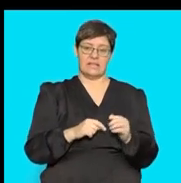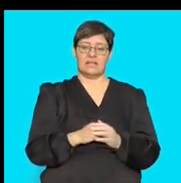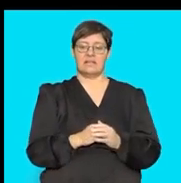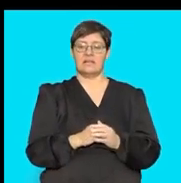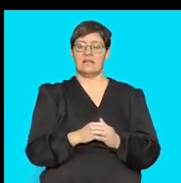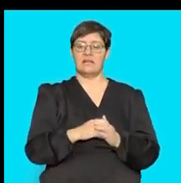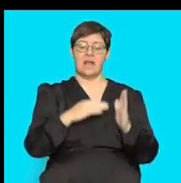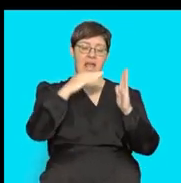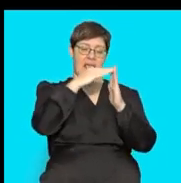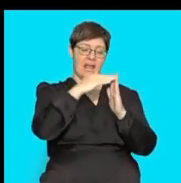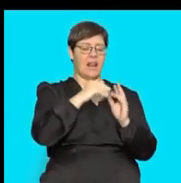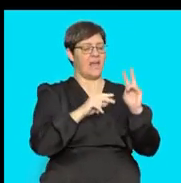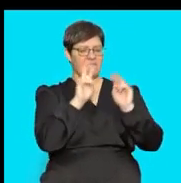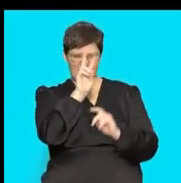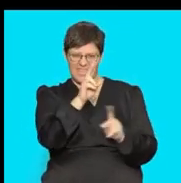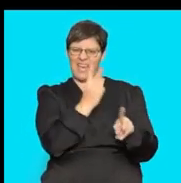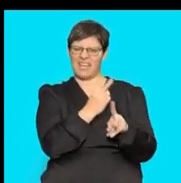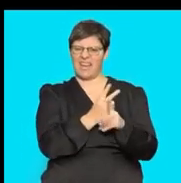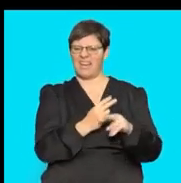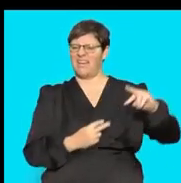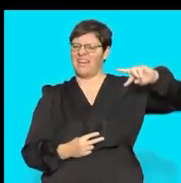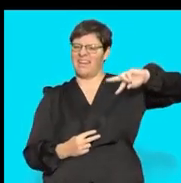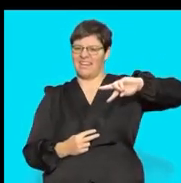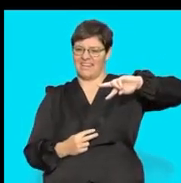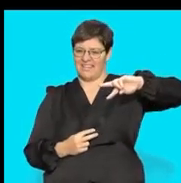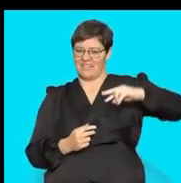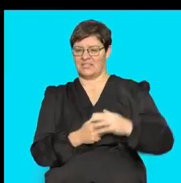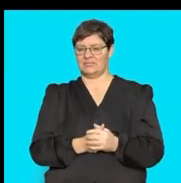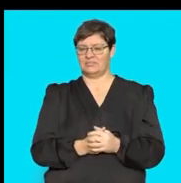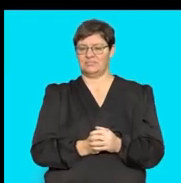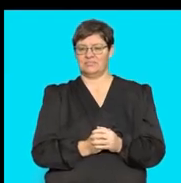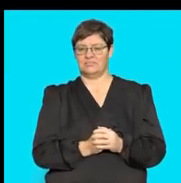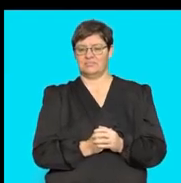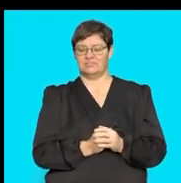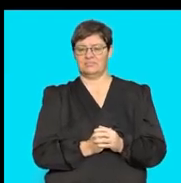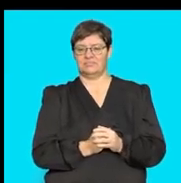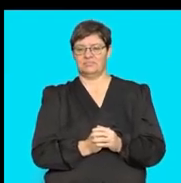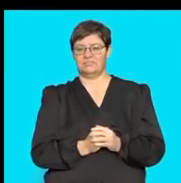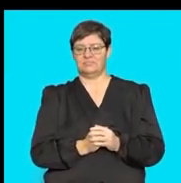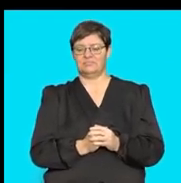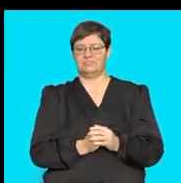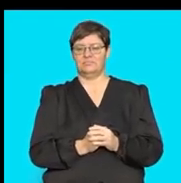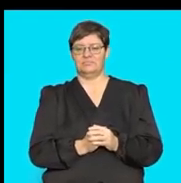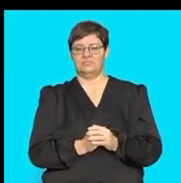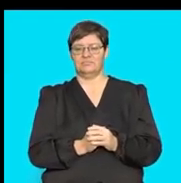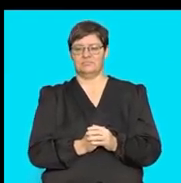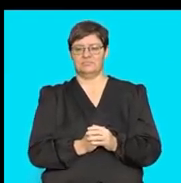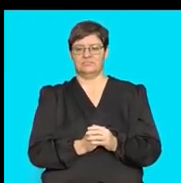C, and this angle here. So for the second one, we're using that side,